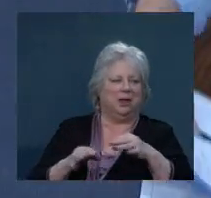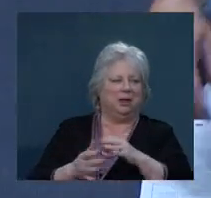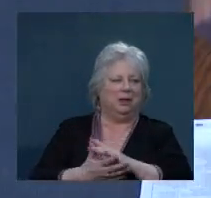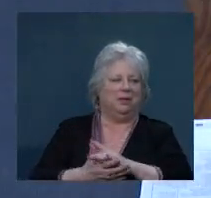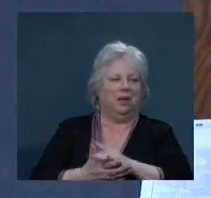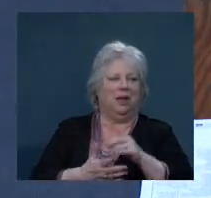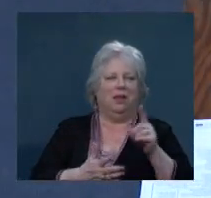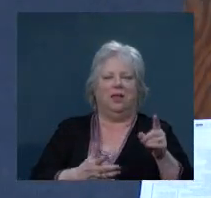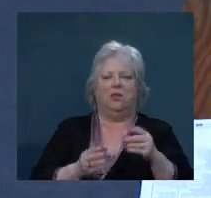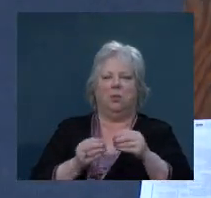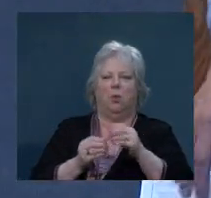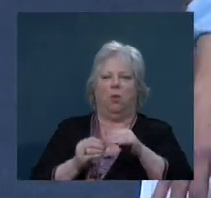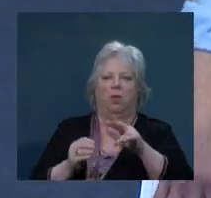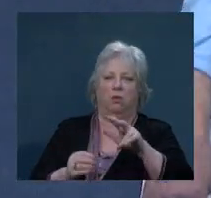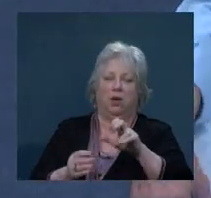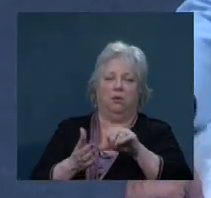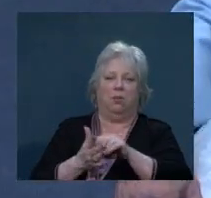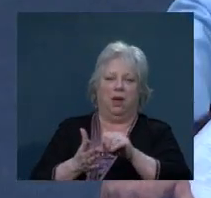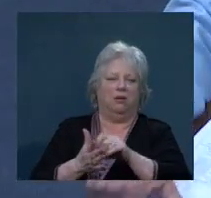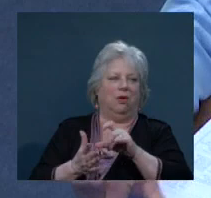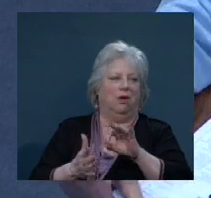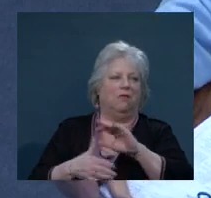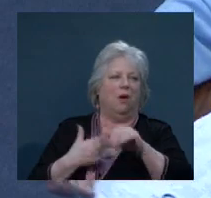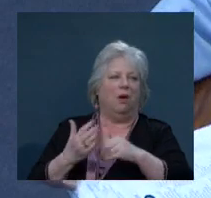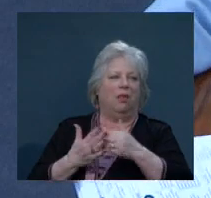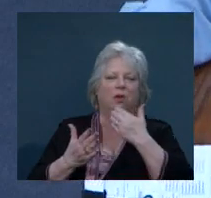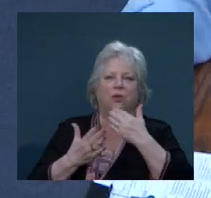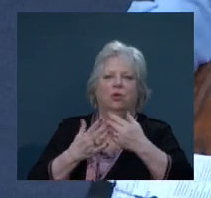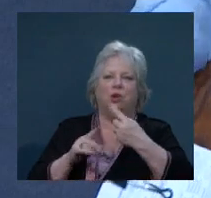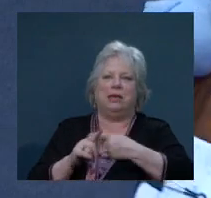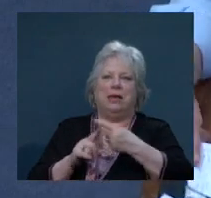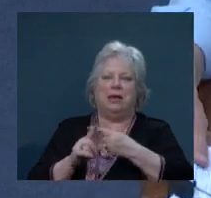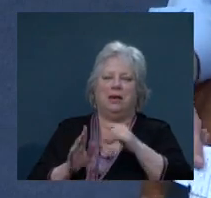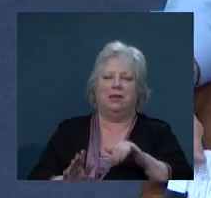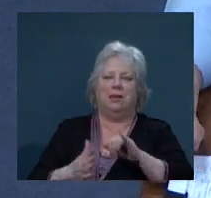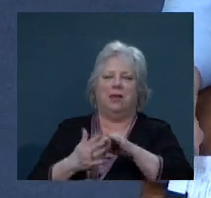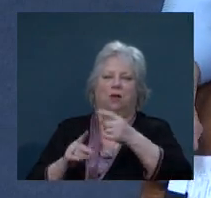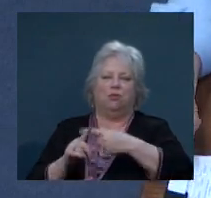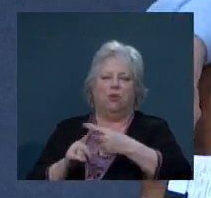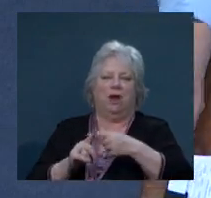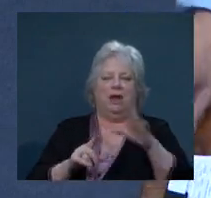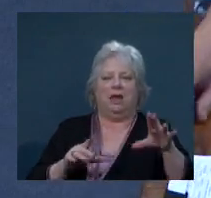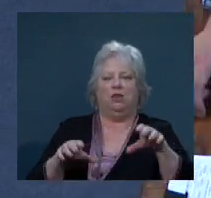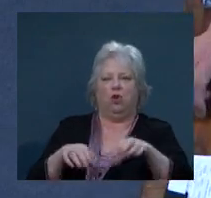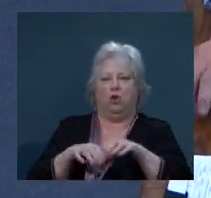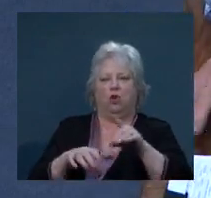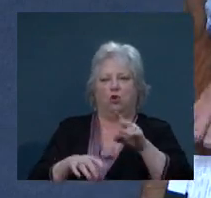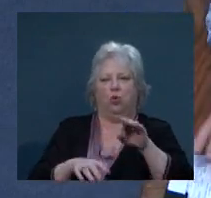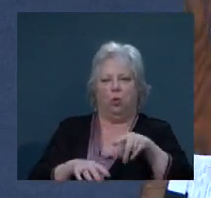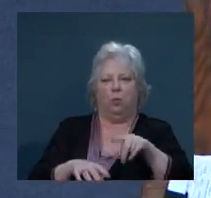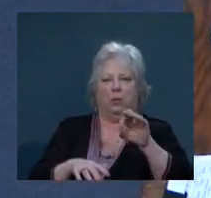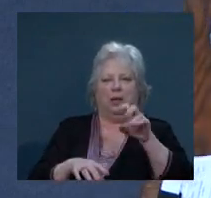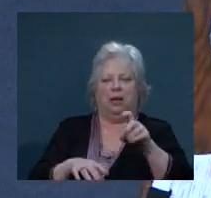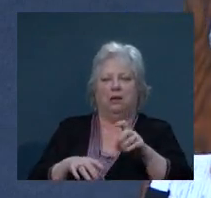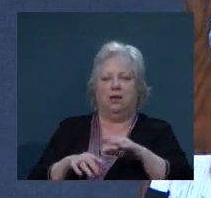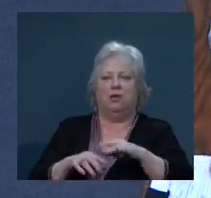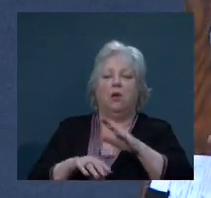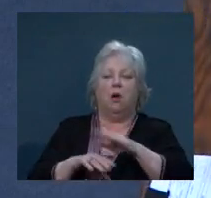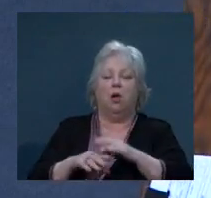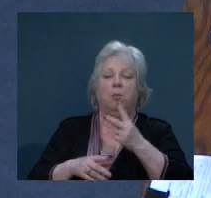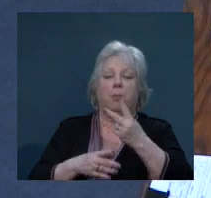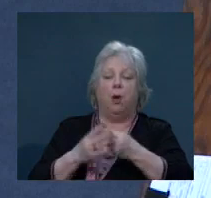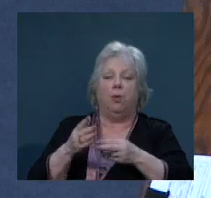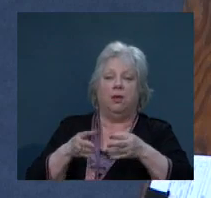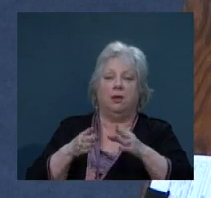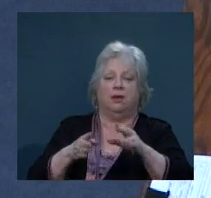These are over 300 pages of all those good tenants that he's got renting his duplexes. And this is on both sides of John